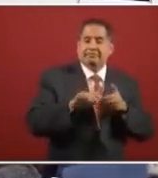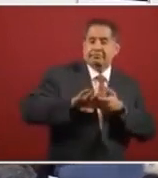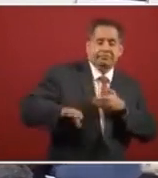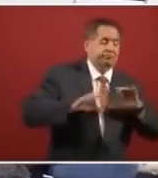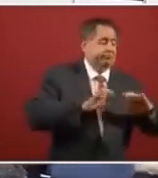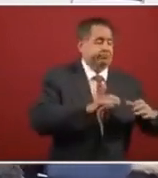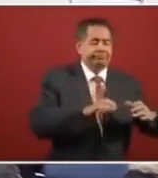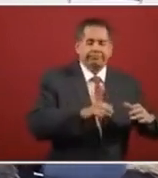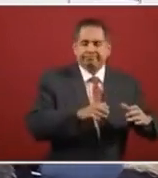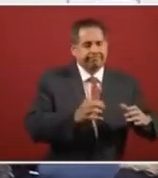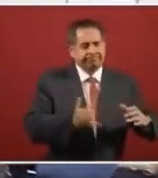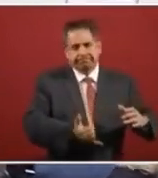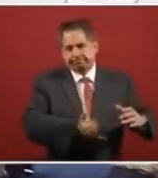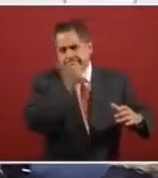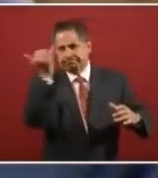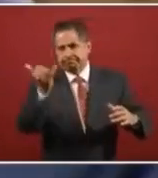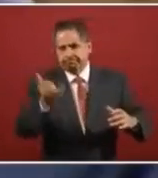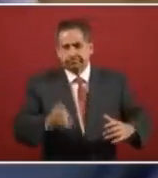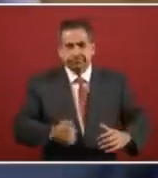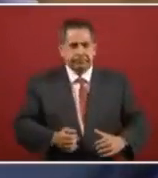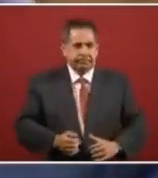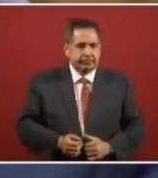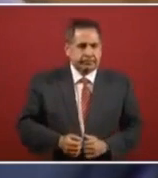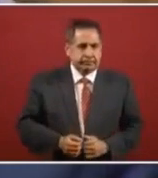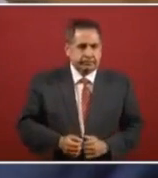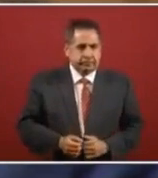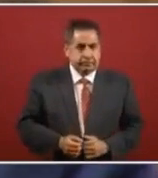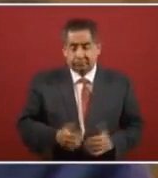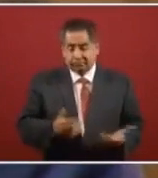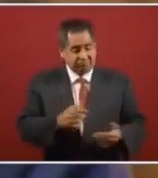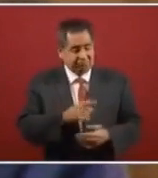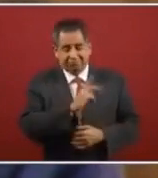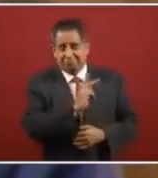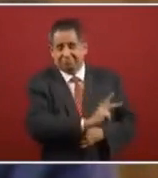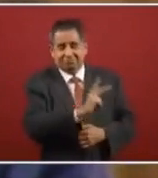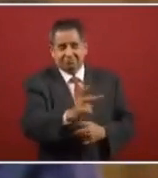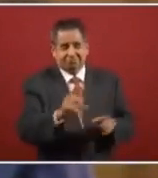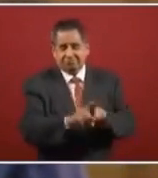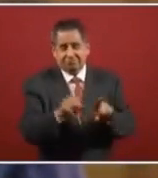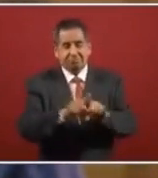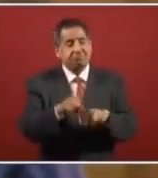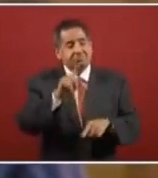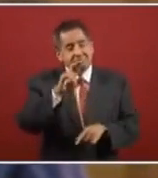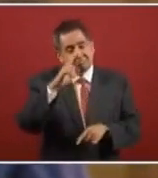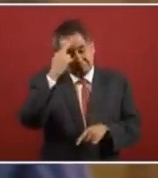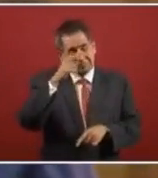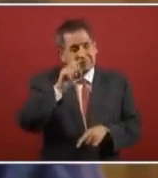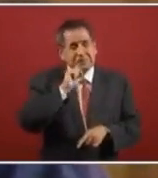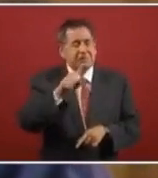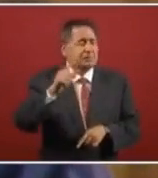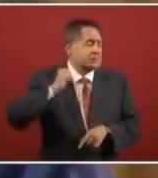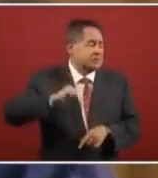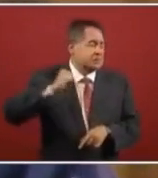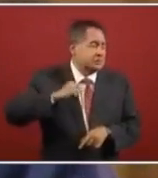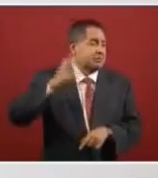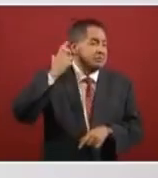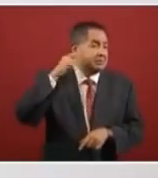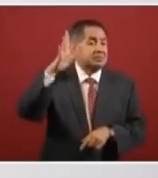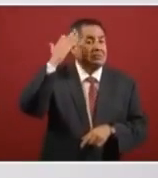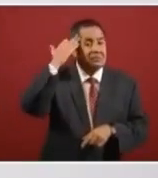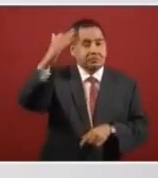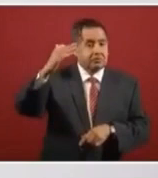the same idea was applied during the porphyria